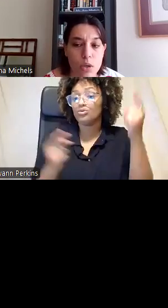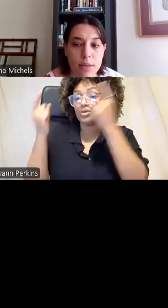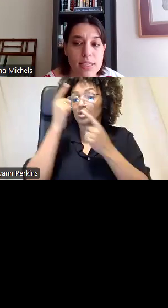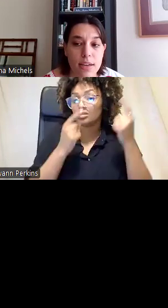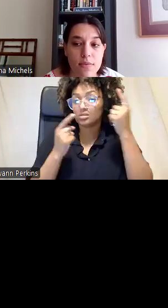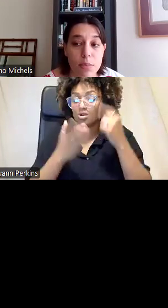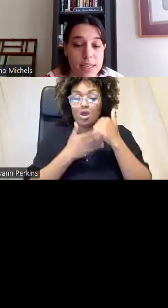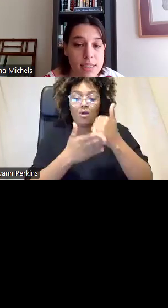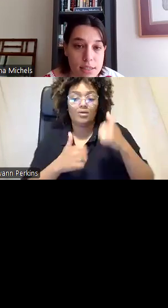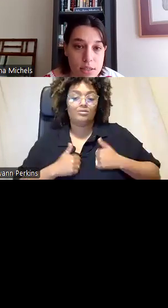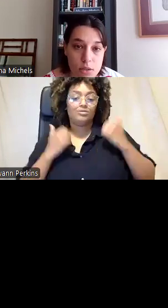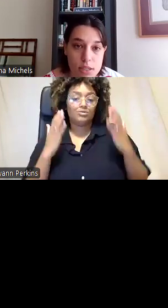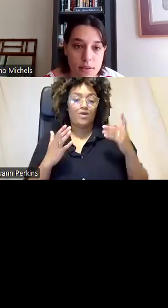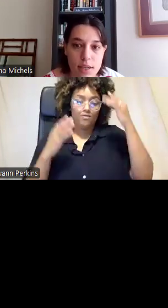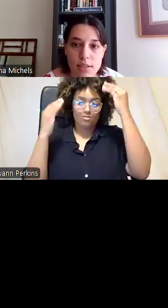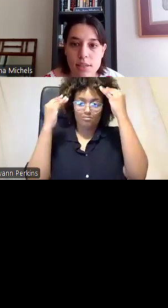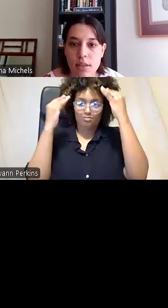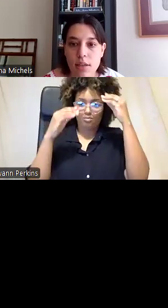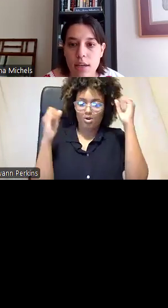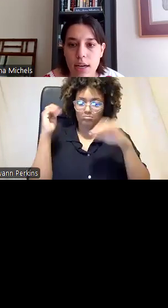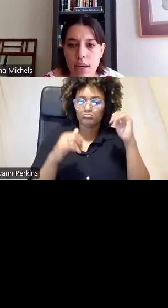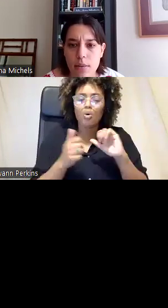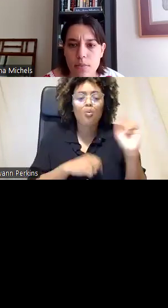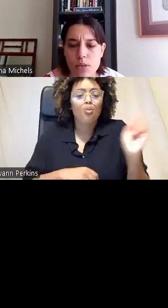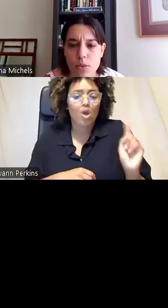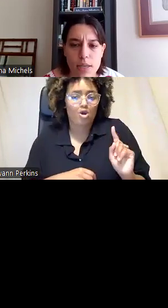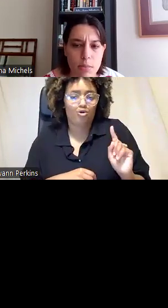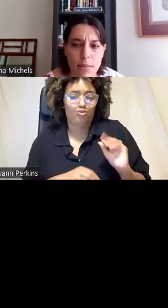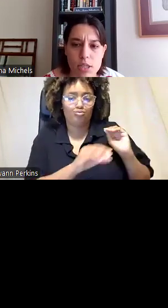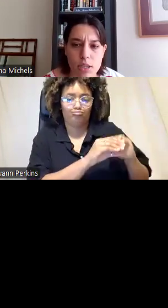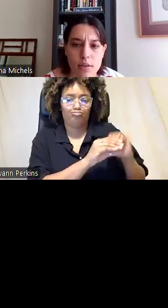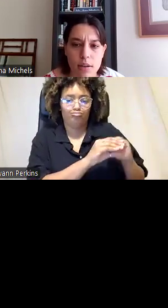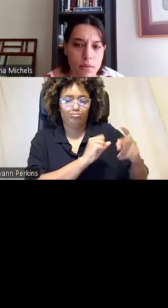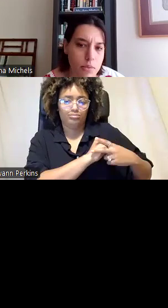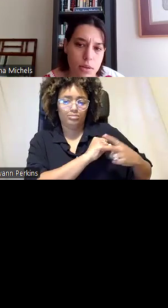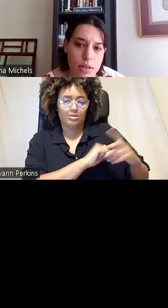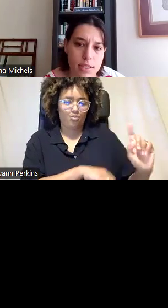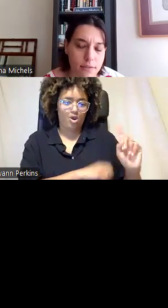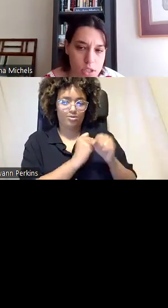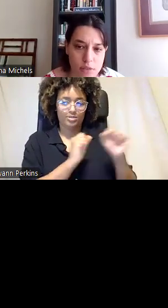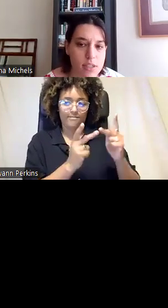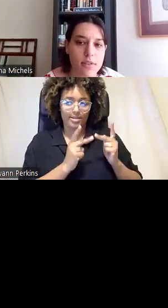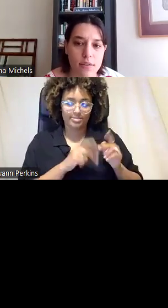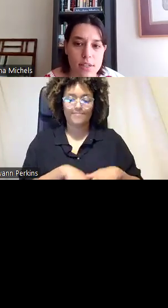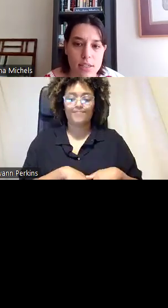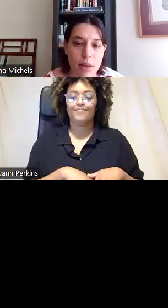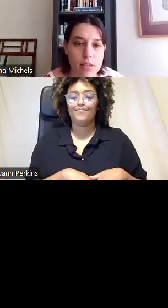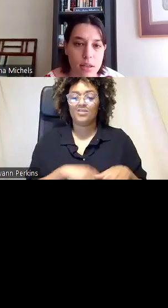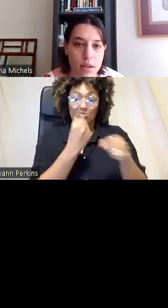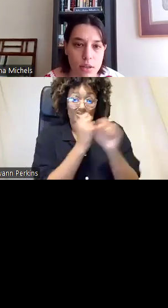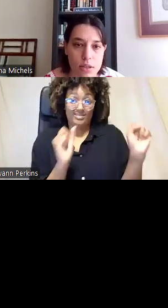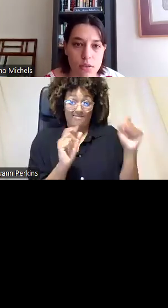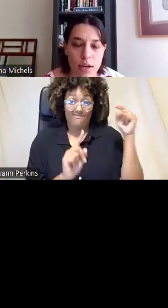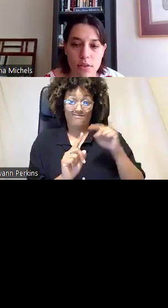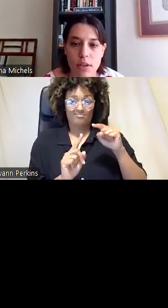survivor brainstorm any safe places to store savings. So as Emma mentioned, the definition of safety obviously